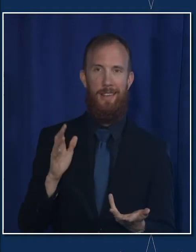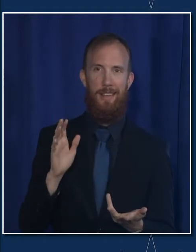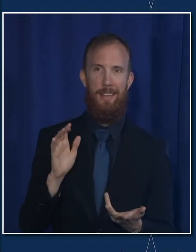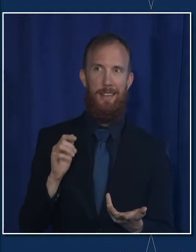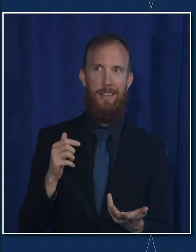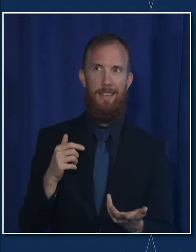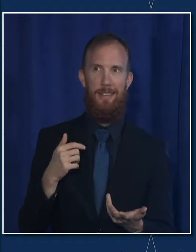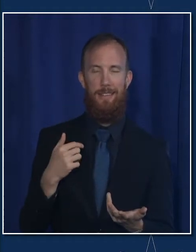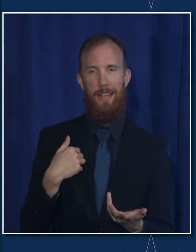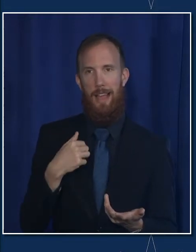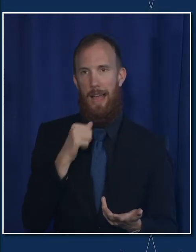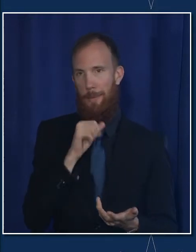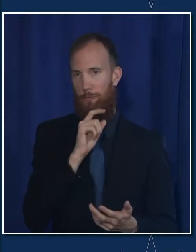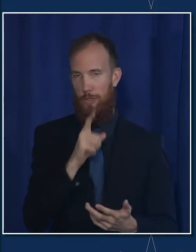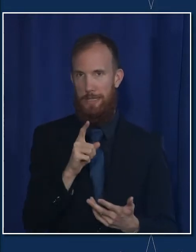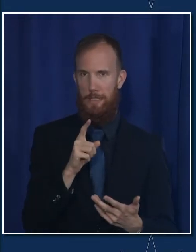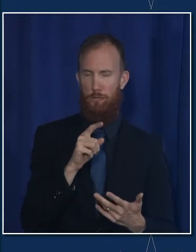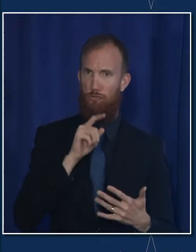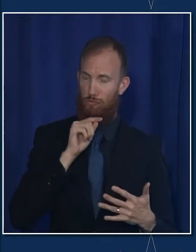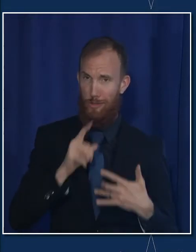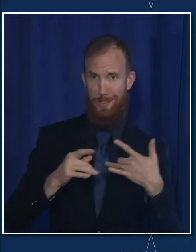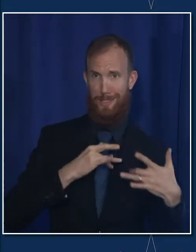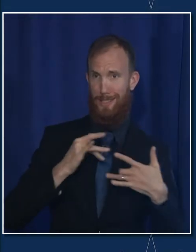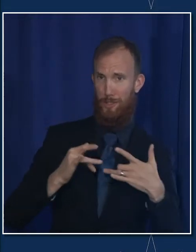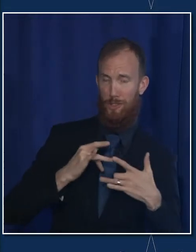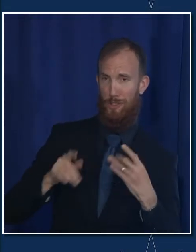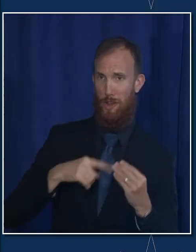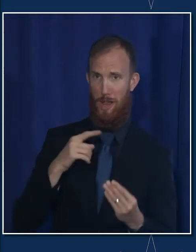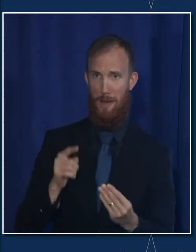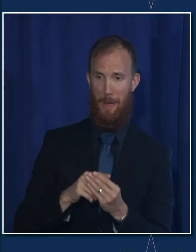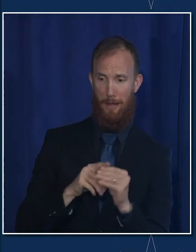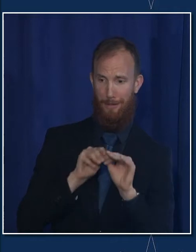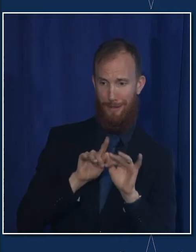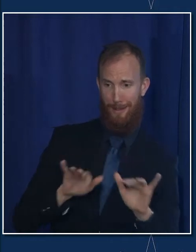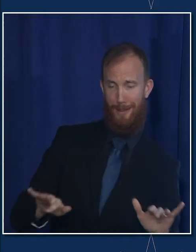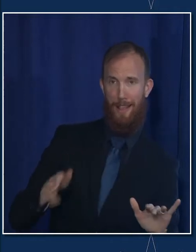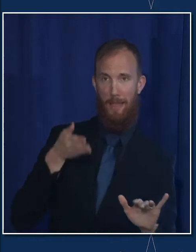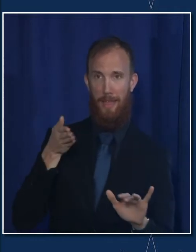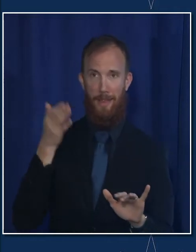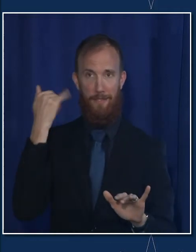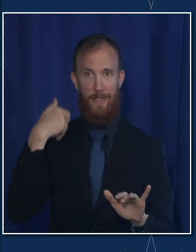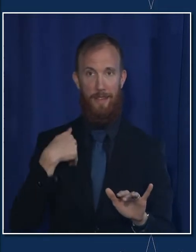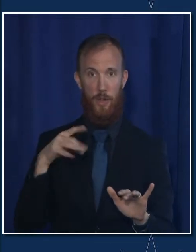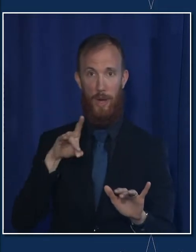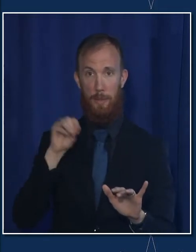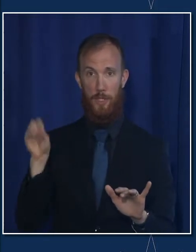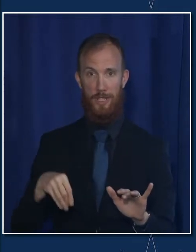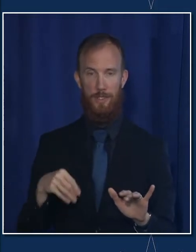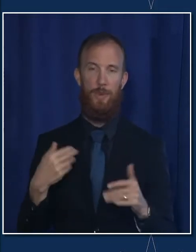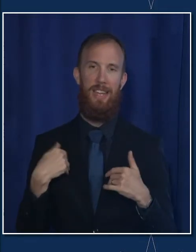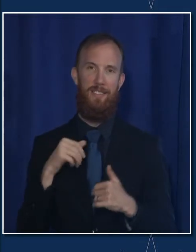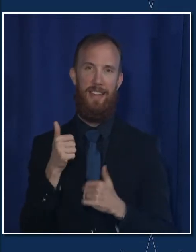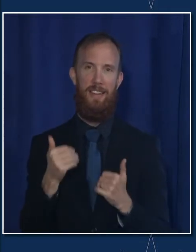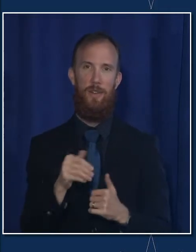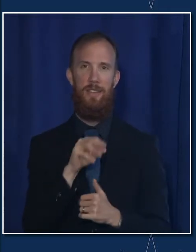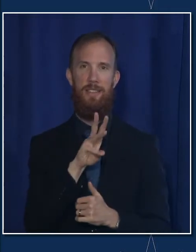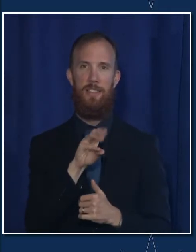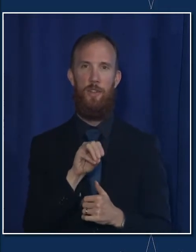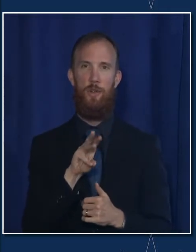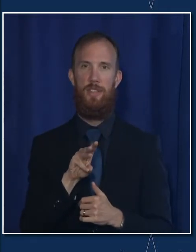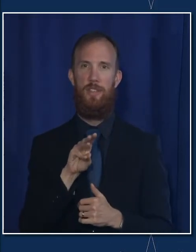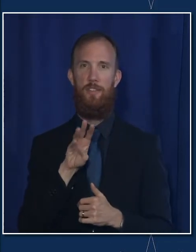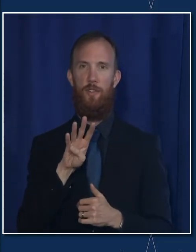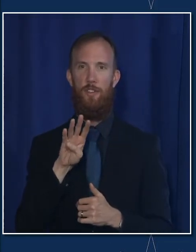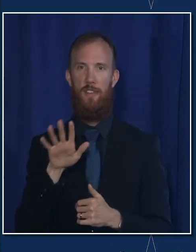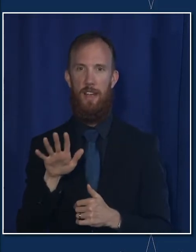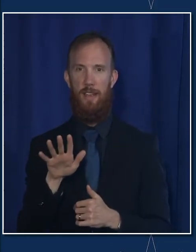I have much less concern about major community-based outbreaks in those settings. So we've got 10 zip codes, and new this week, 60645, Rogers